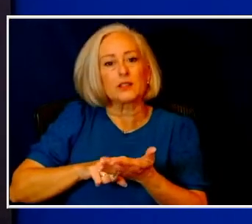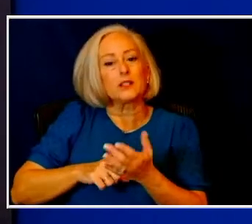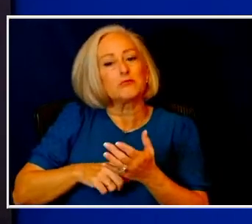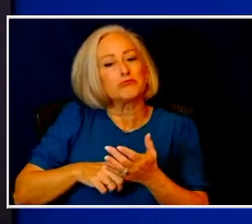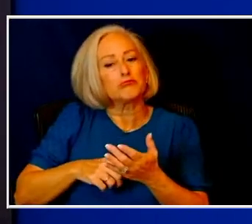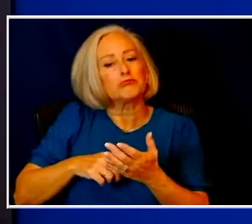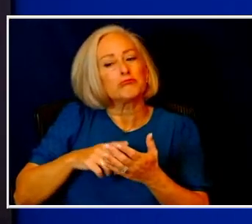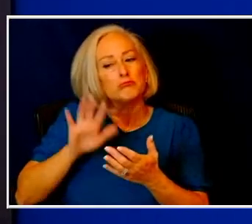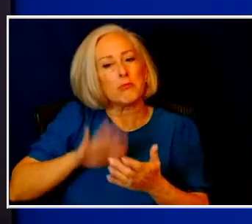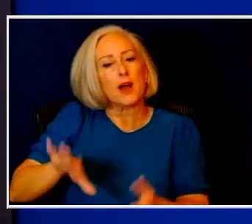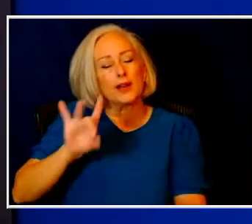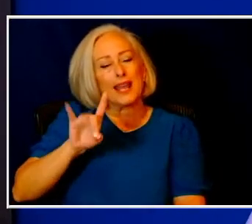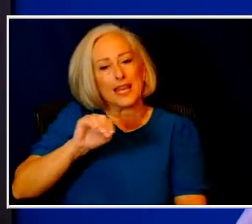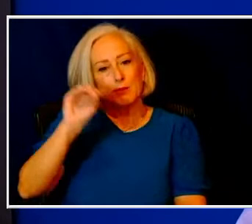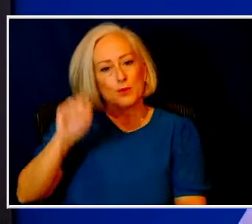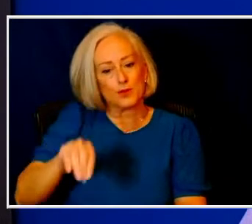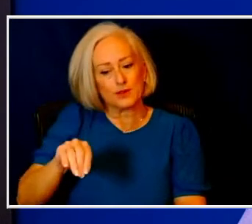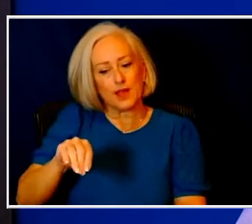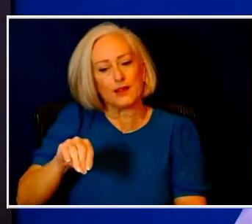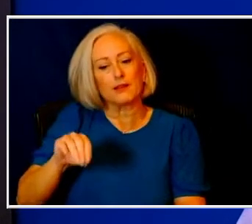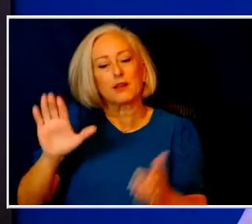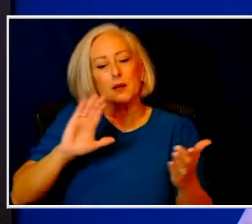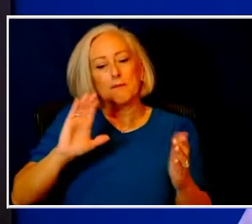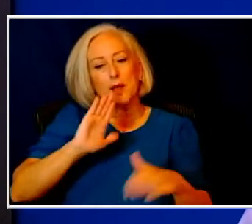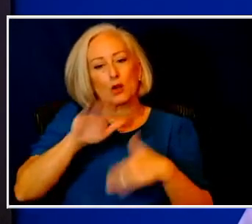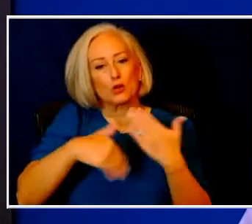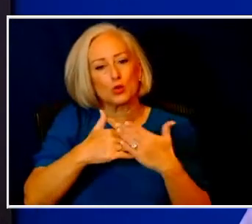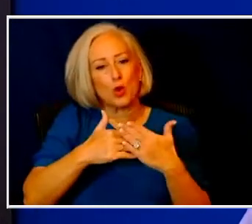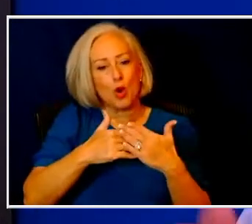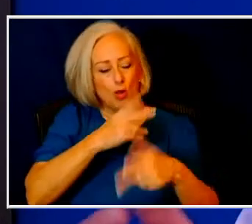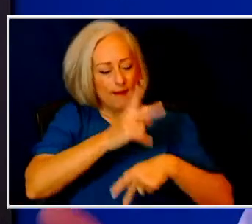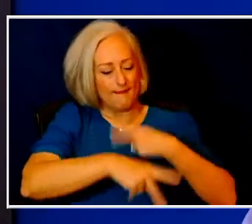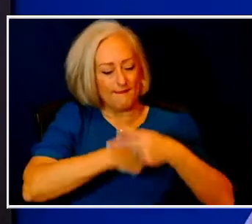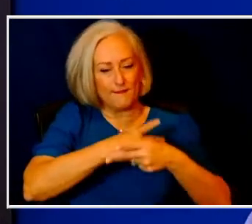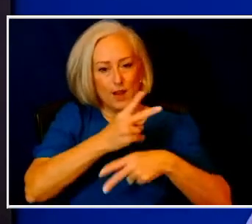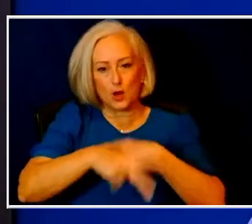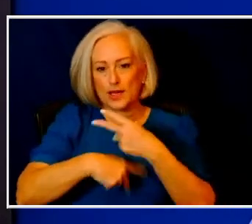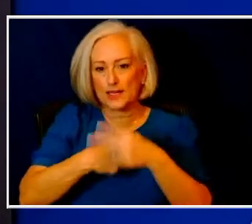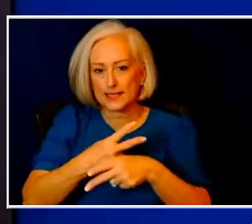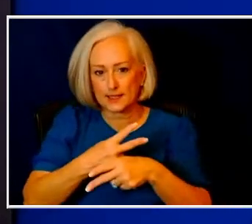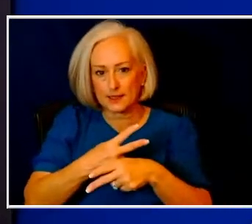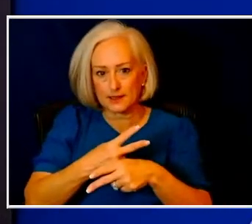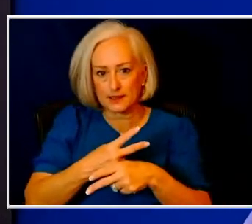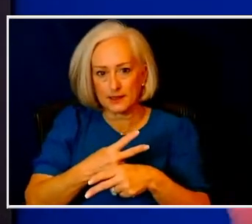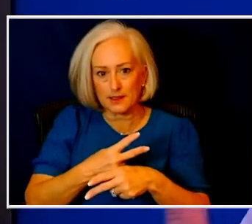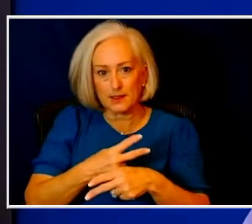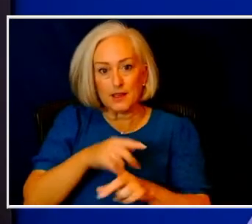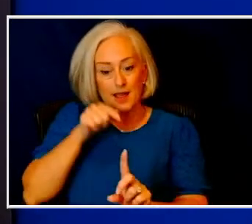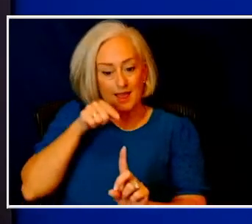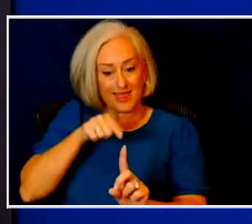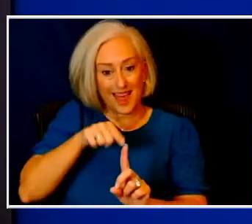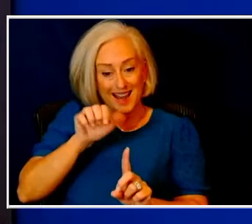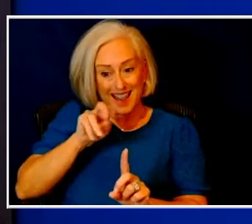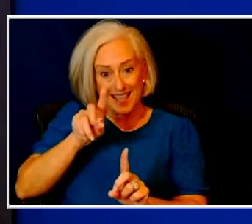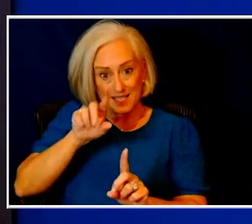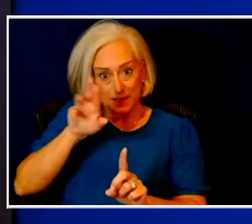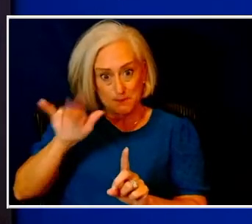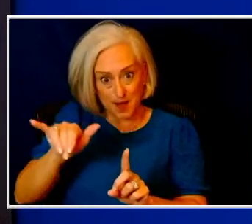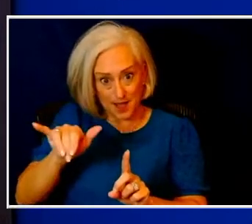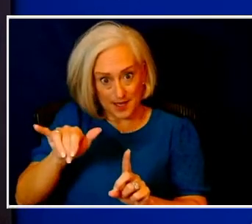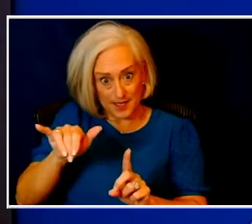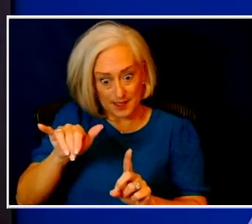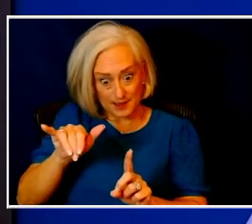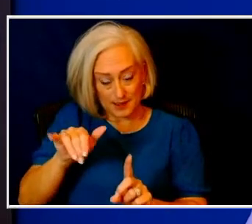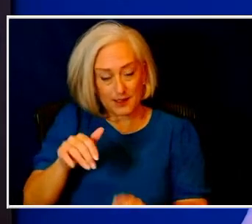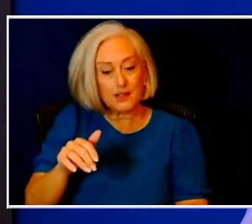stays. The other thing is, because of the specificity of those antibodies, we haven't really talked about this too much, but those monoclonal antibodies that we use